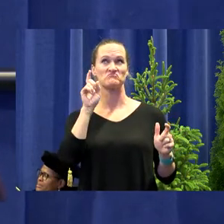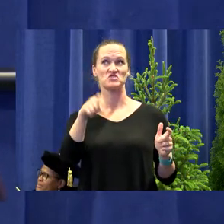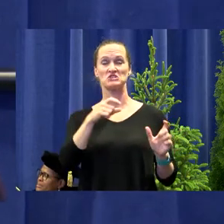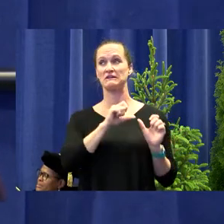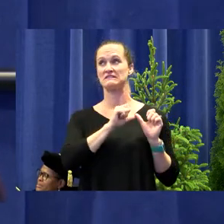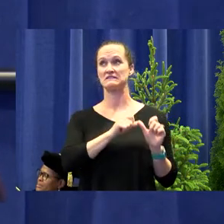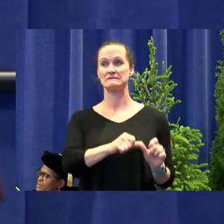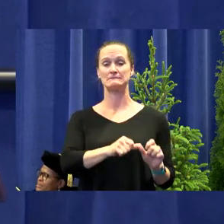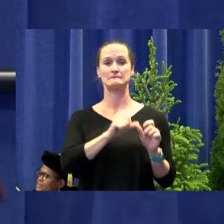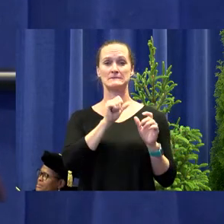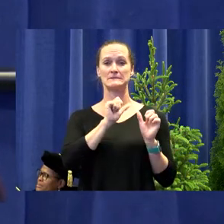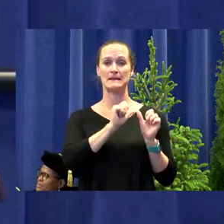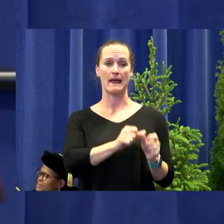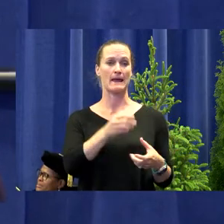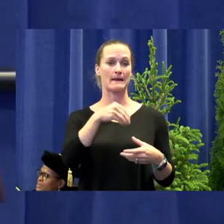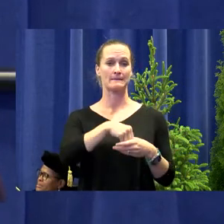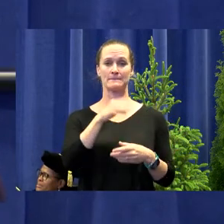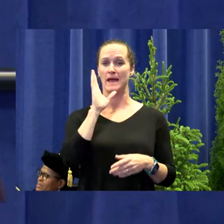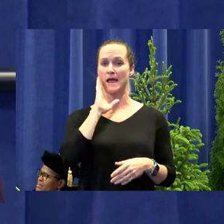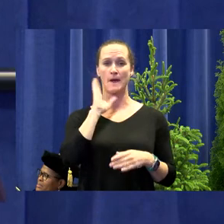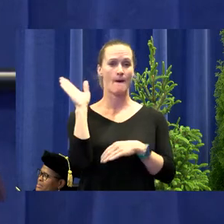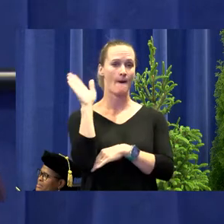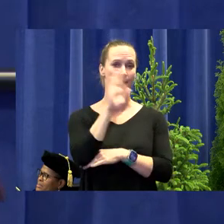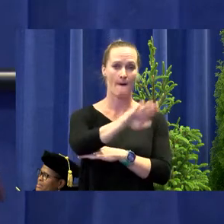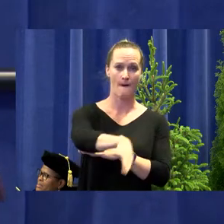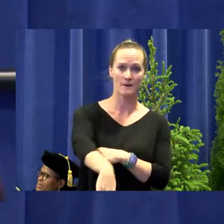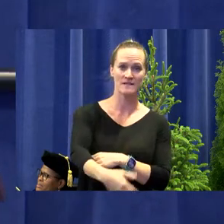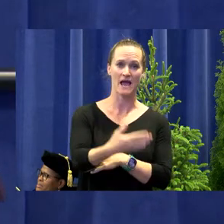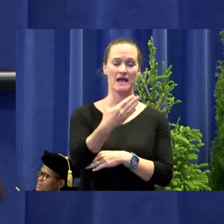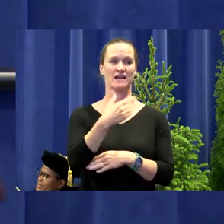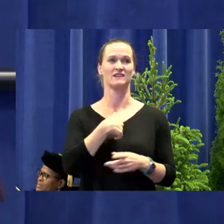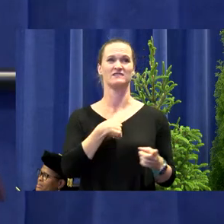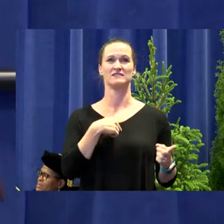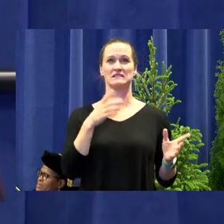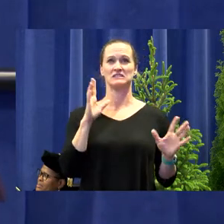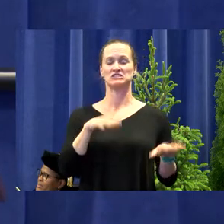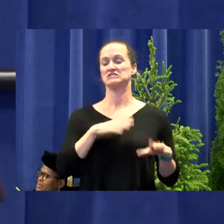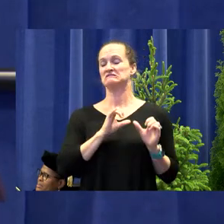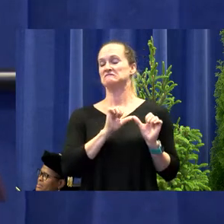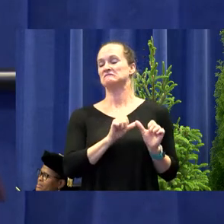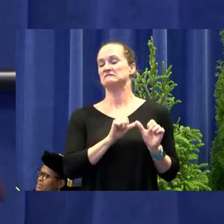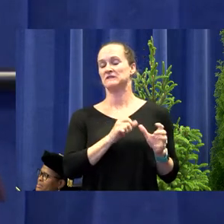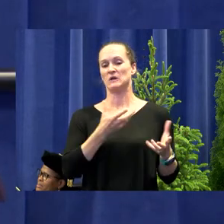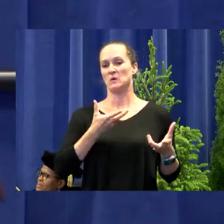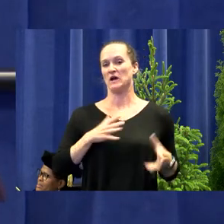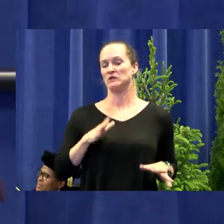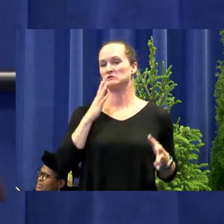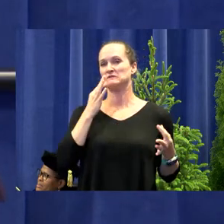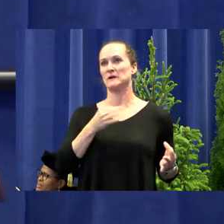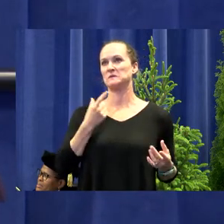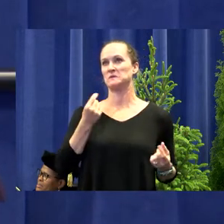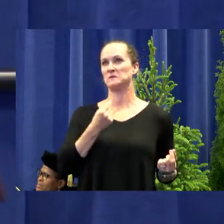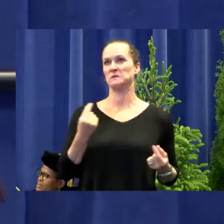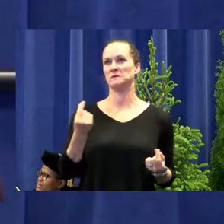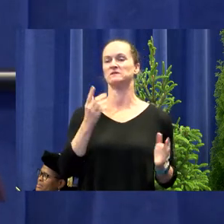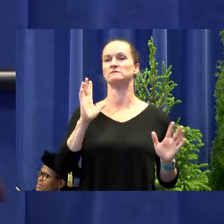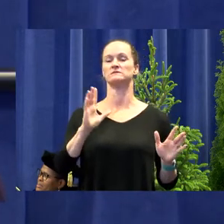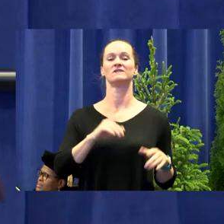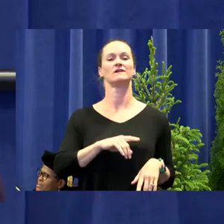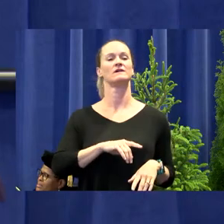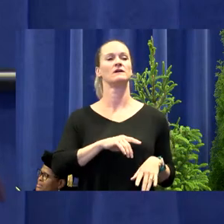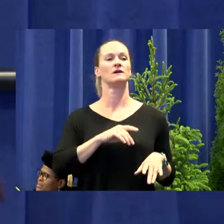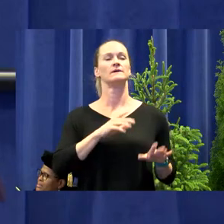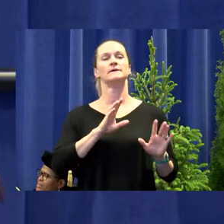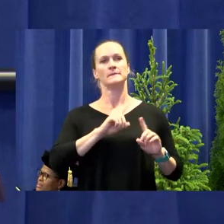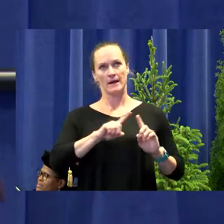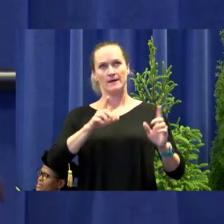in bed all day and ignored the fact that I had no idea what I was doing. I decided that a walk around town would probably do